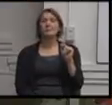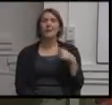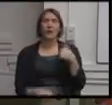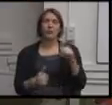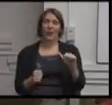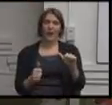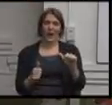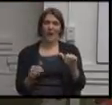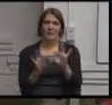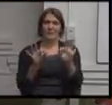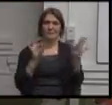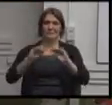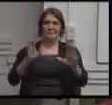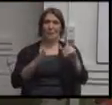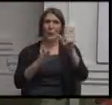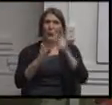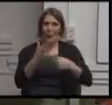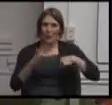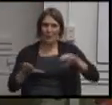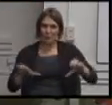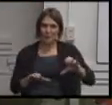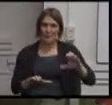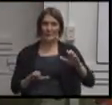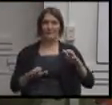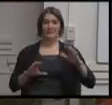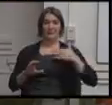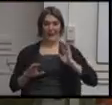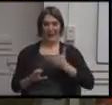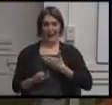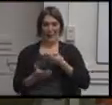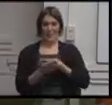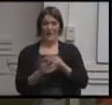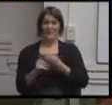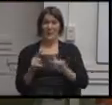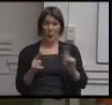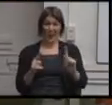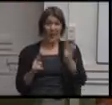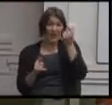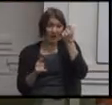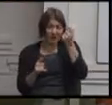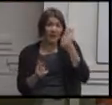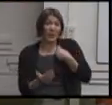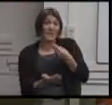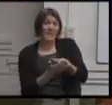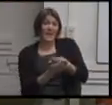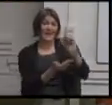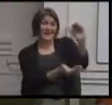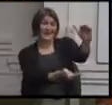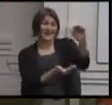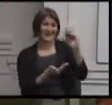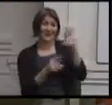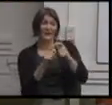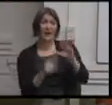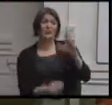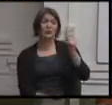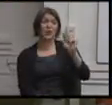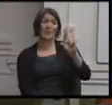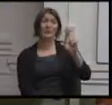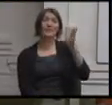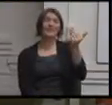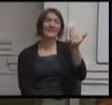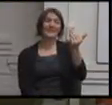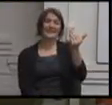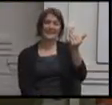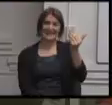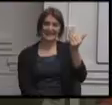of making sure that folks understand where the Downtown Alliance gets its funding from, we are funded by Chapter 15 of the Code